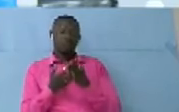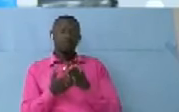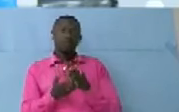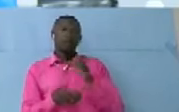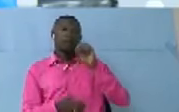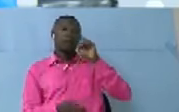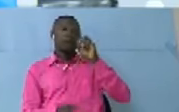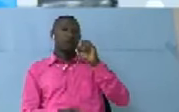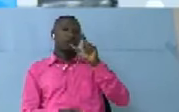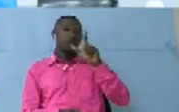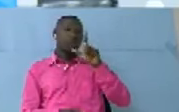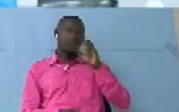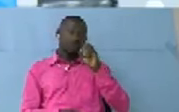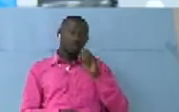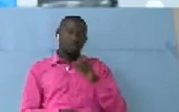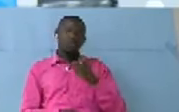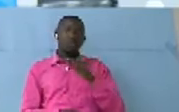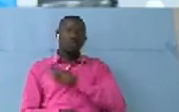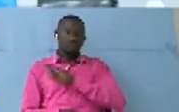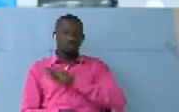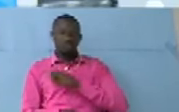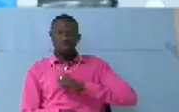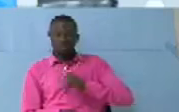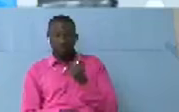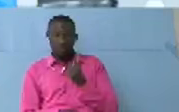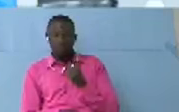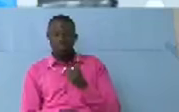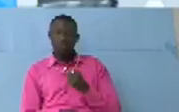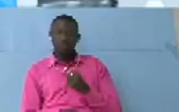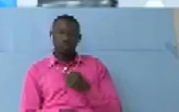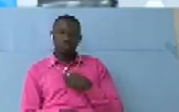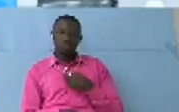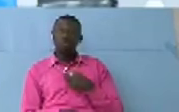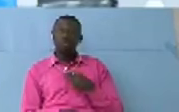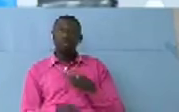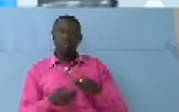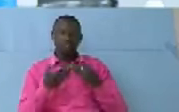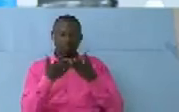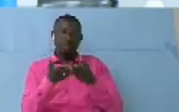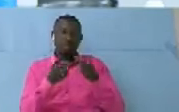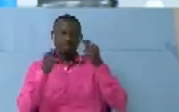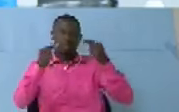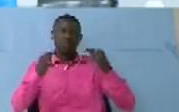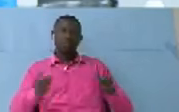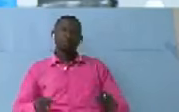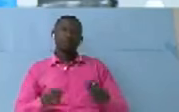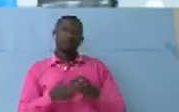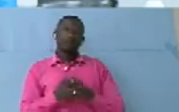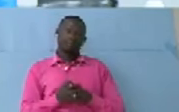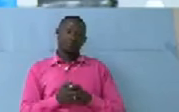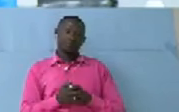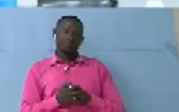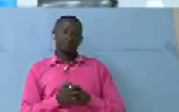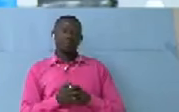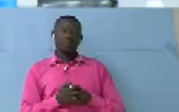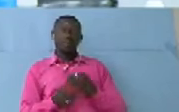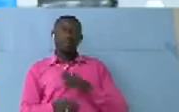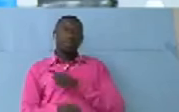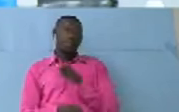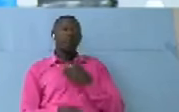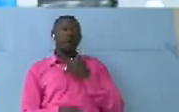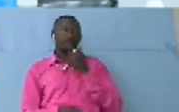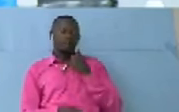ka statement o safe. They said solo also refused completely to give a statement. So yente nyinka. So they asked